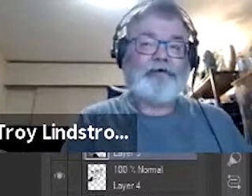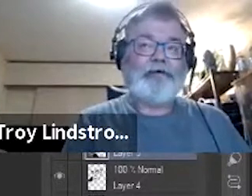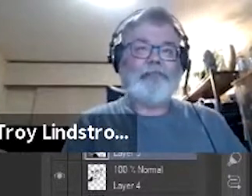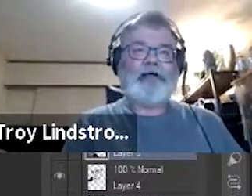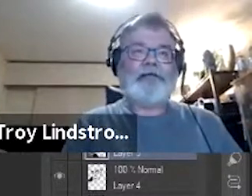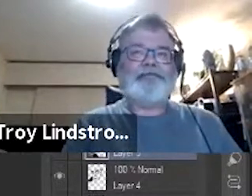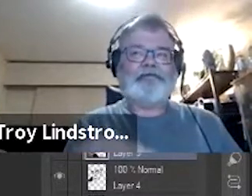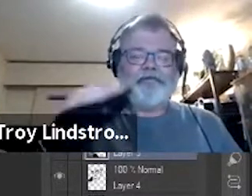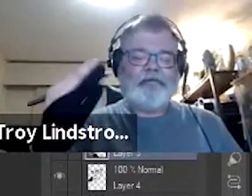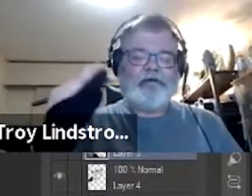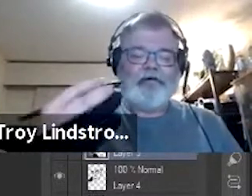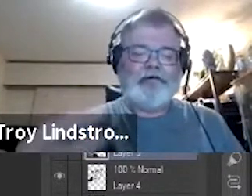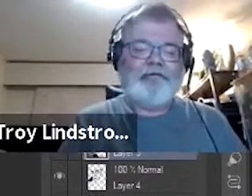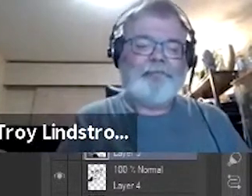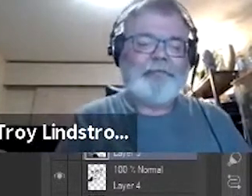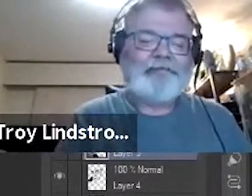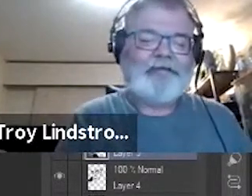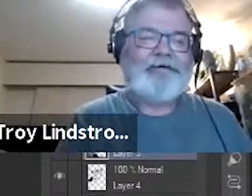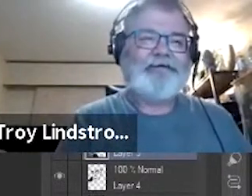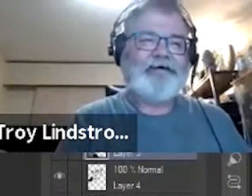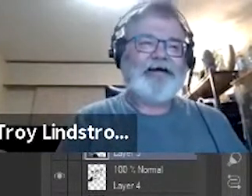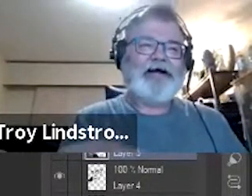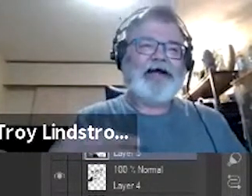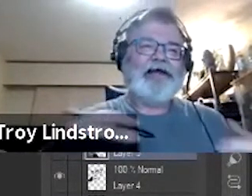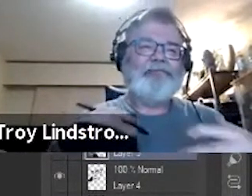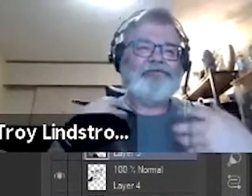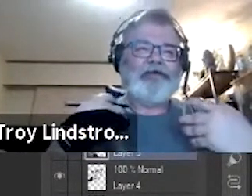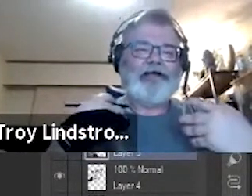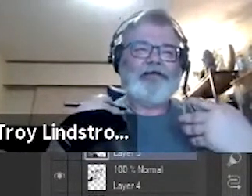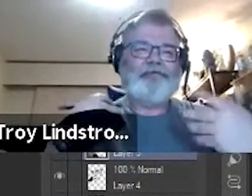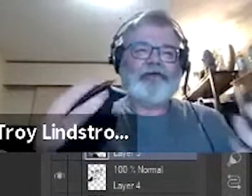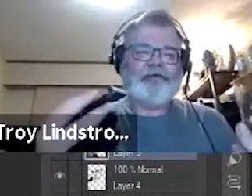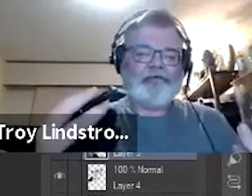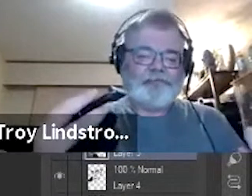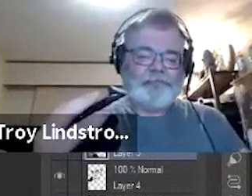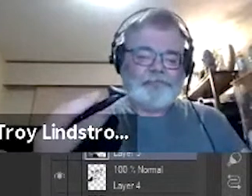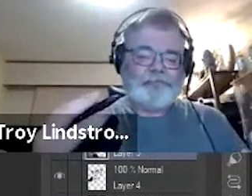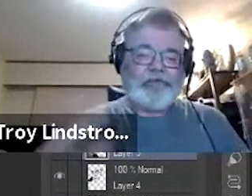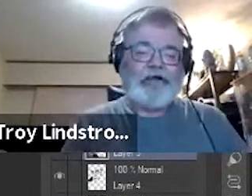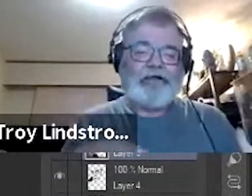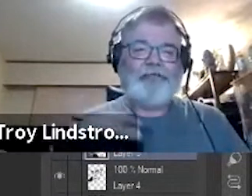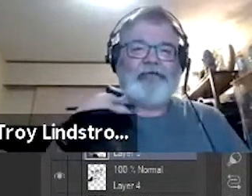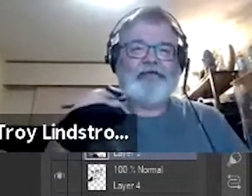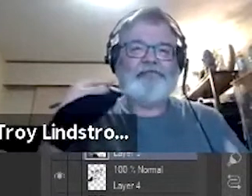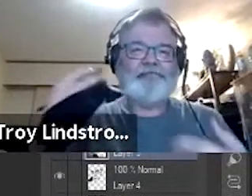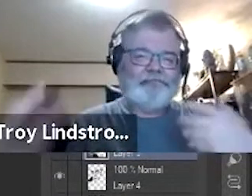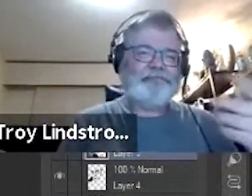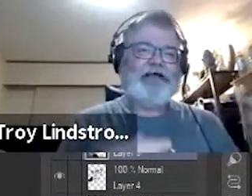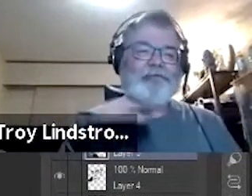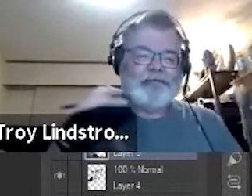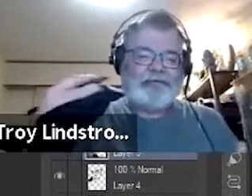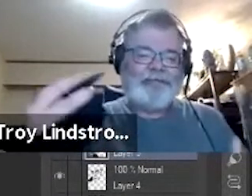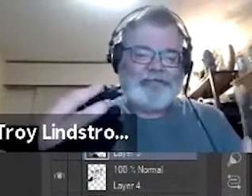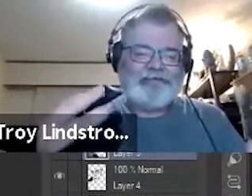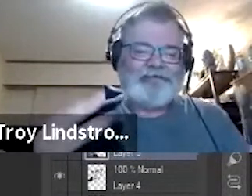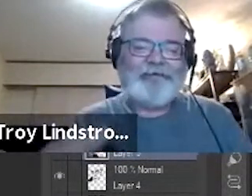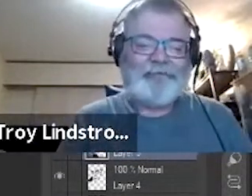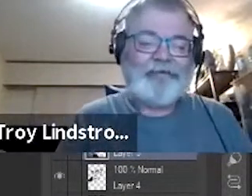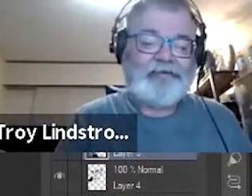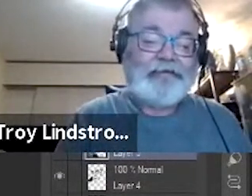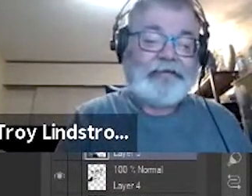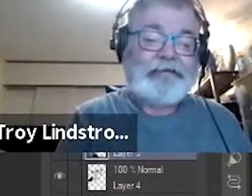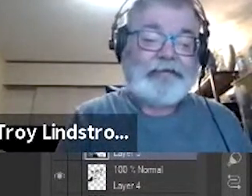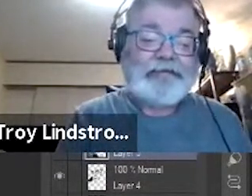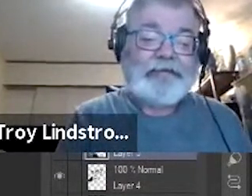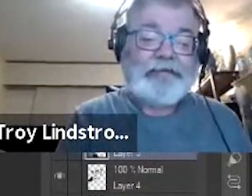I'm sorry, I'm just going on here. It's hard. I have trouble talking without having somebody to talk